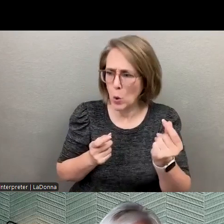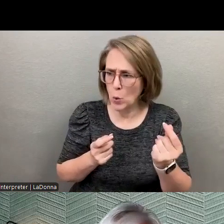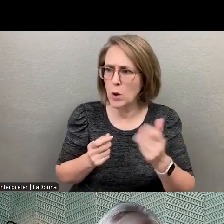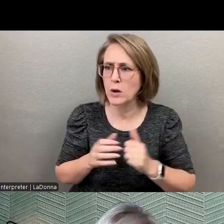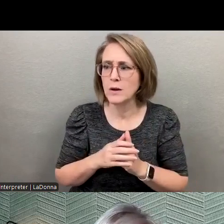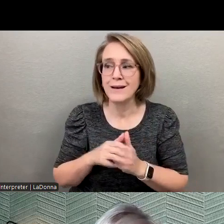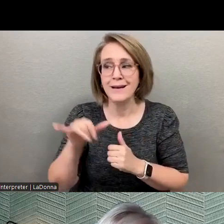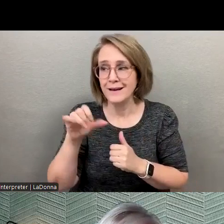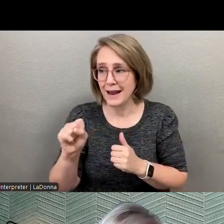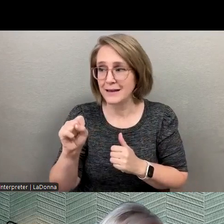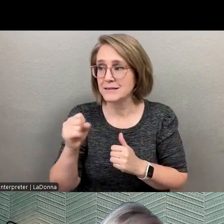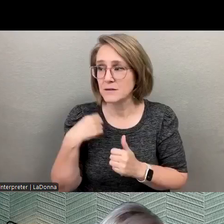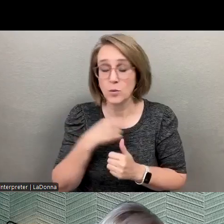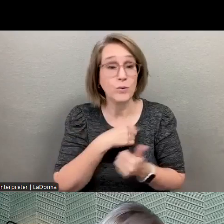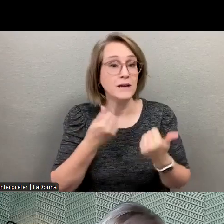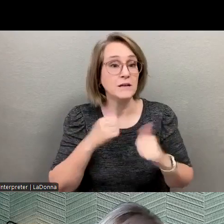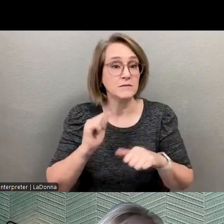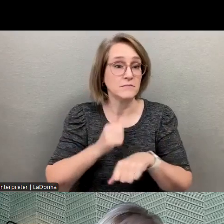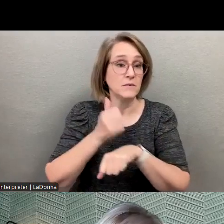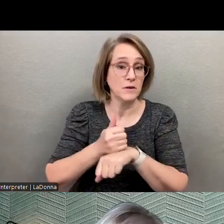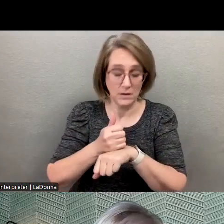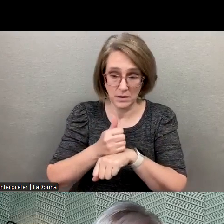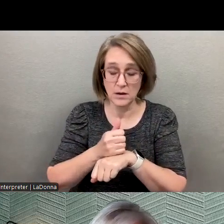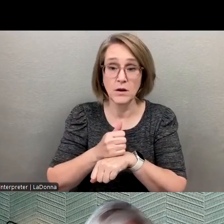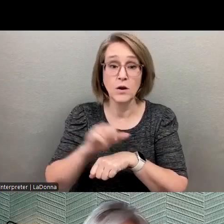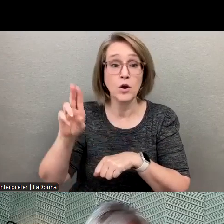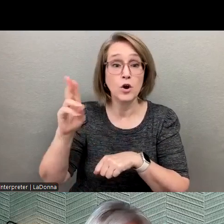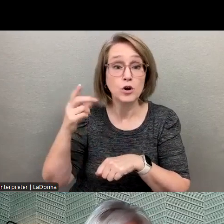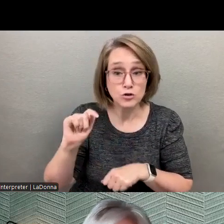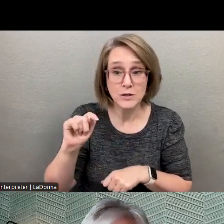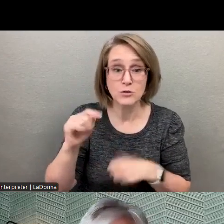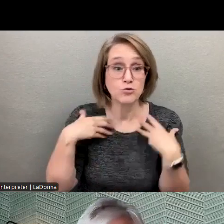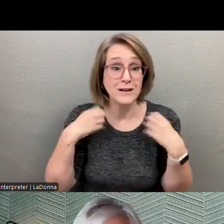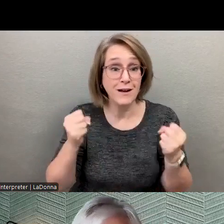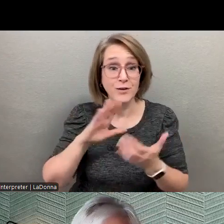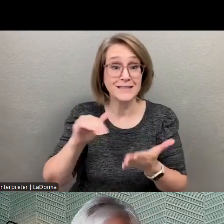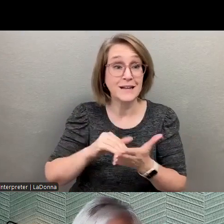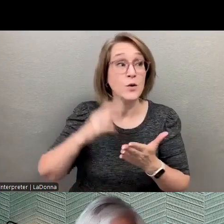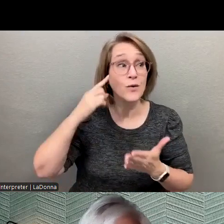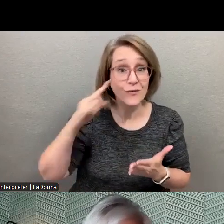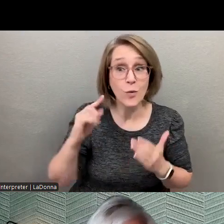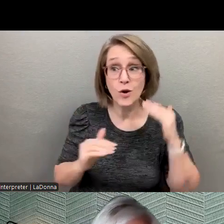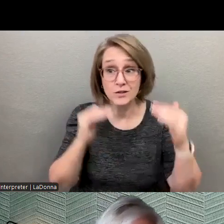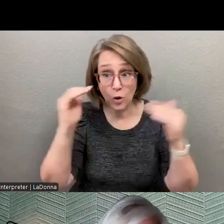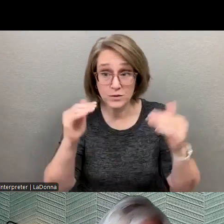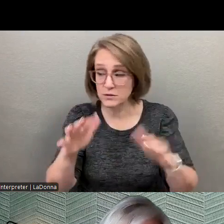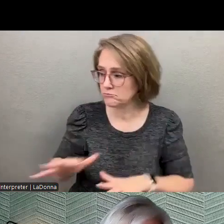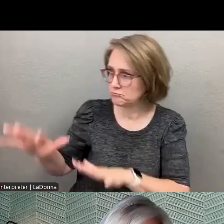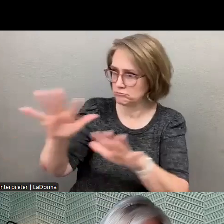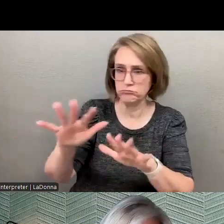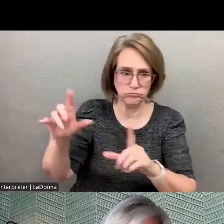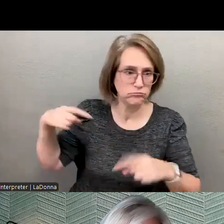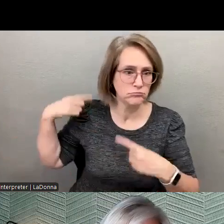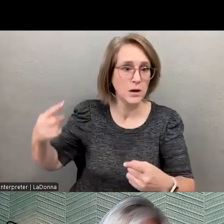of really starting to stand up urgent recovery centers for adults along the way,